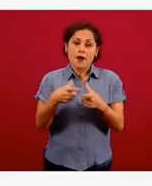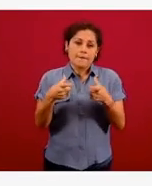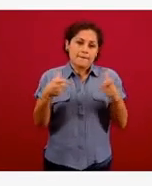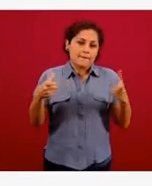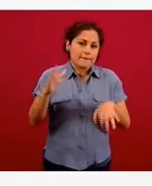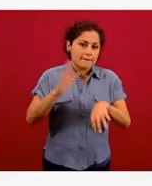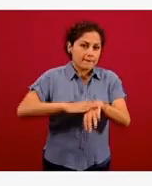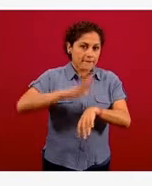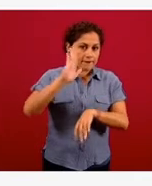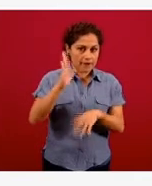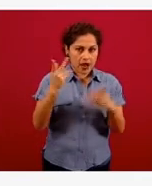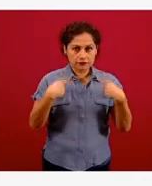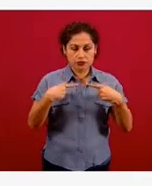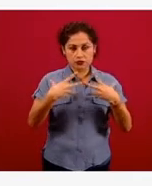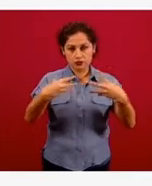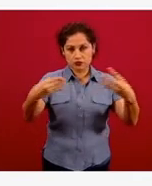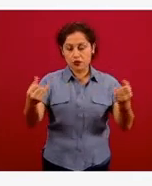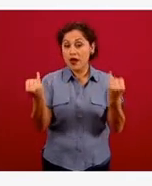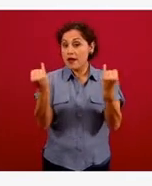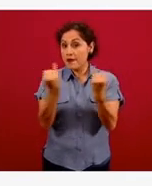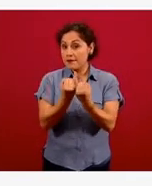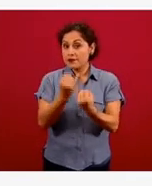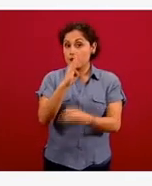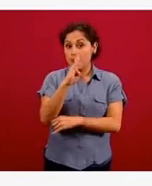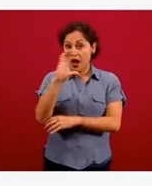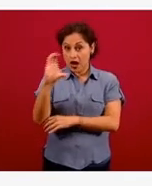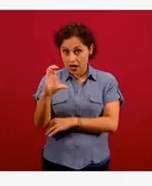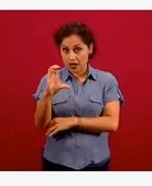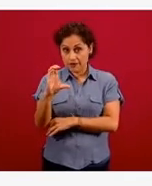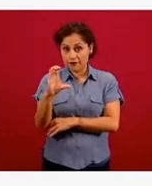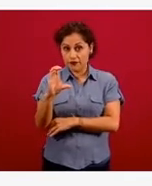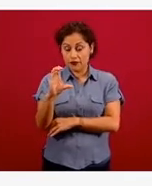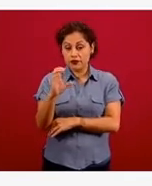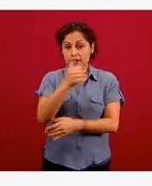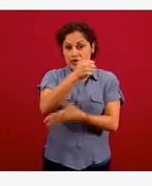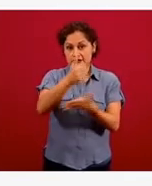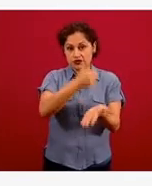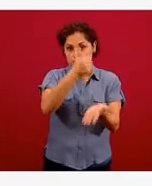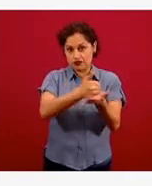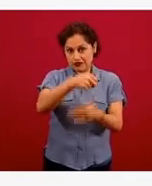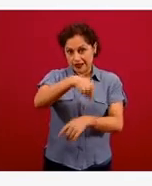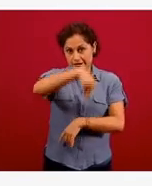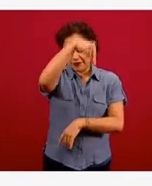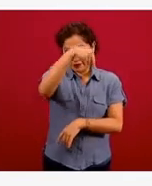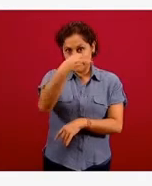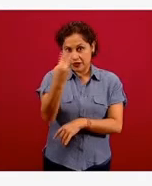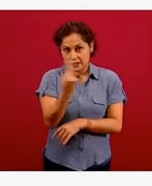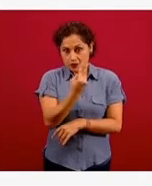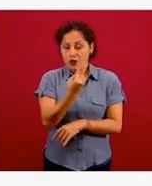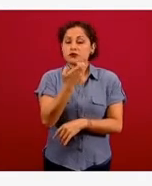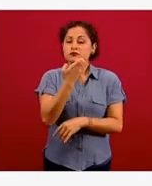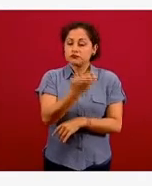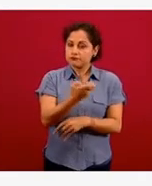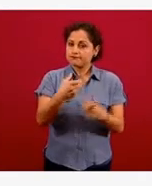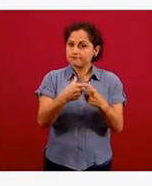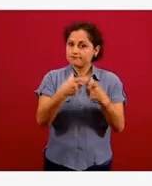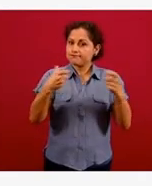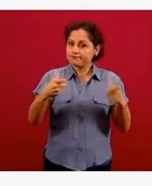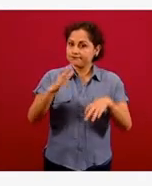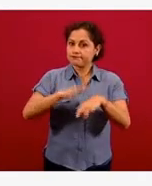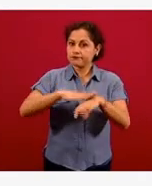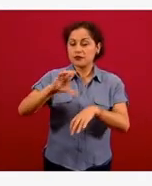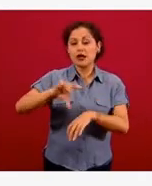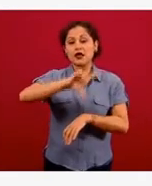So as we know, we have the highest activity of the pandemic is concentrated around the